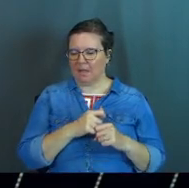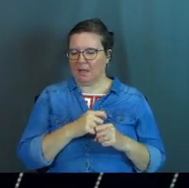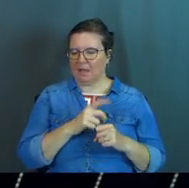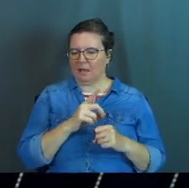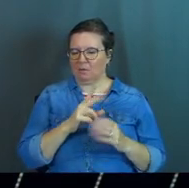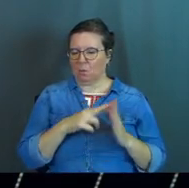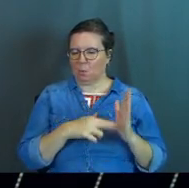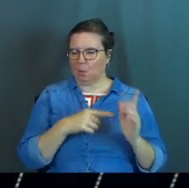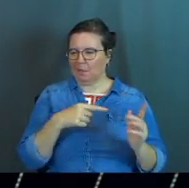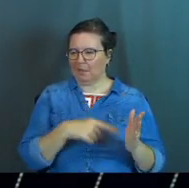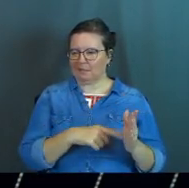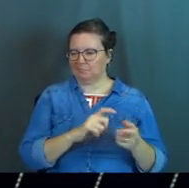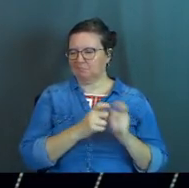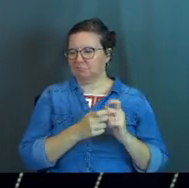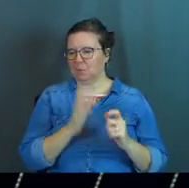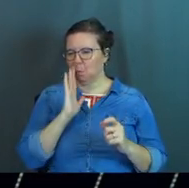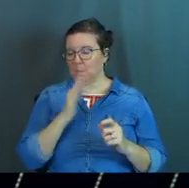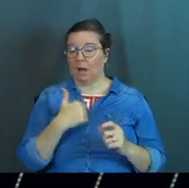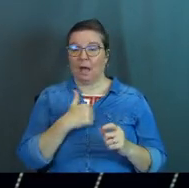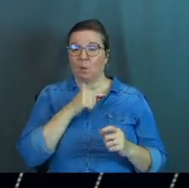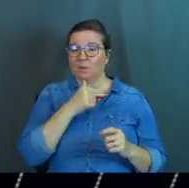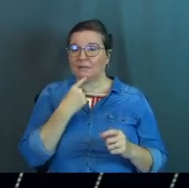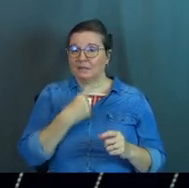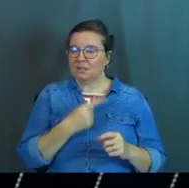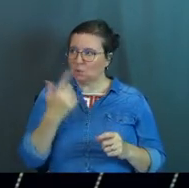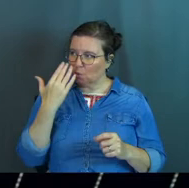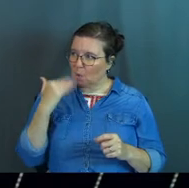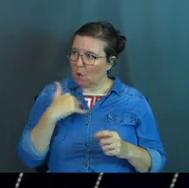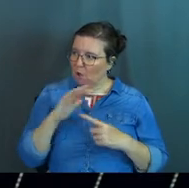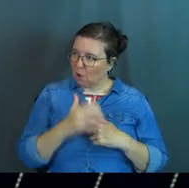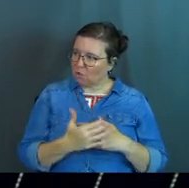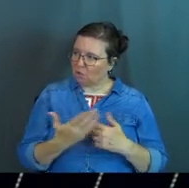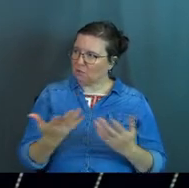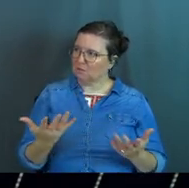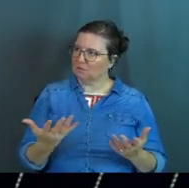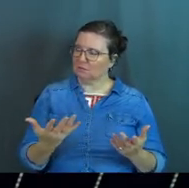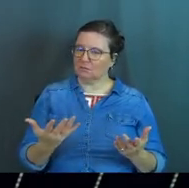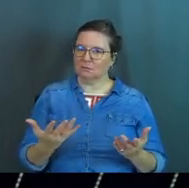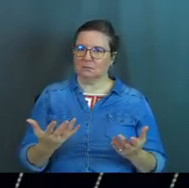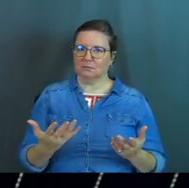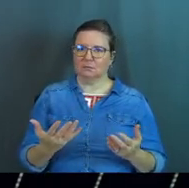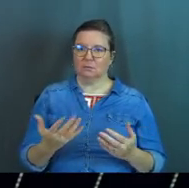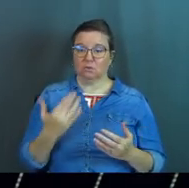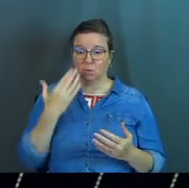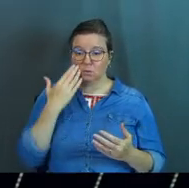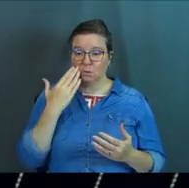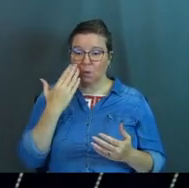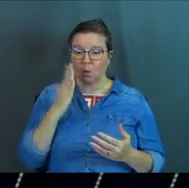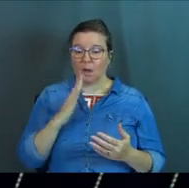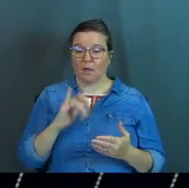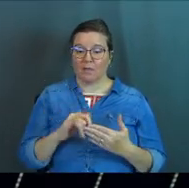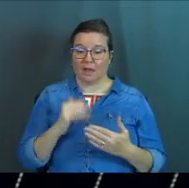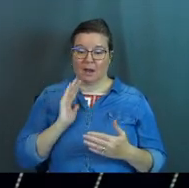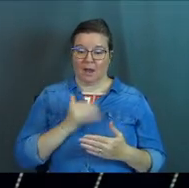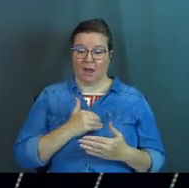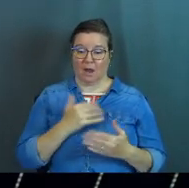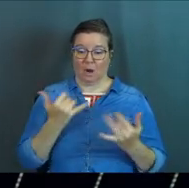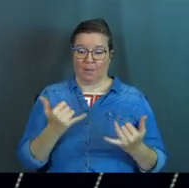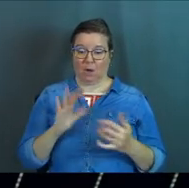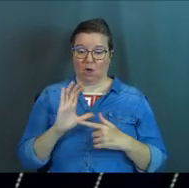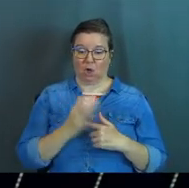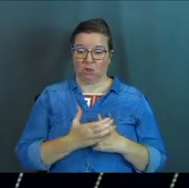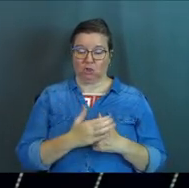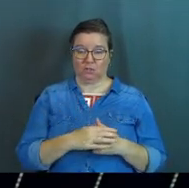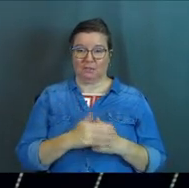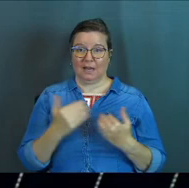doctrine this. God, I wouldn't say this. Don't you know our culture, God? Don't you know, God, that our modern